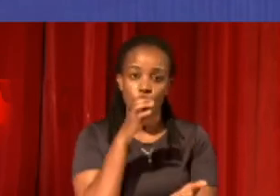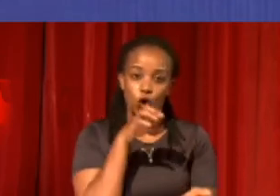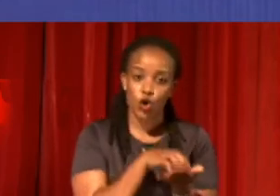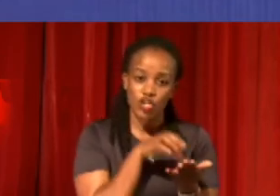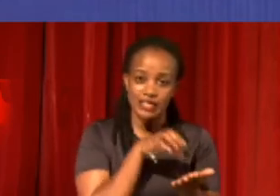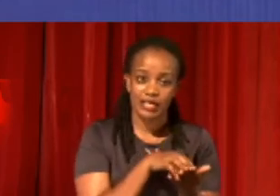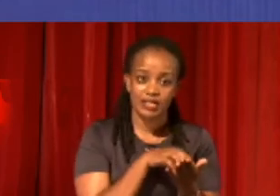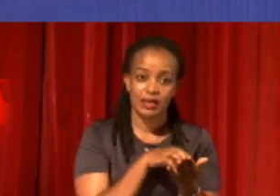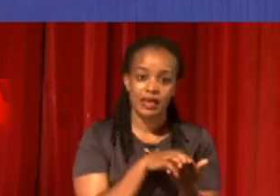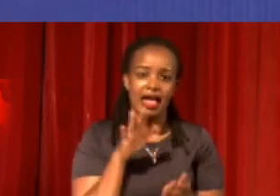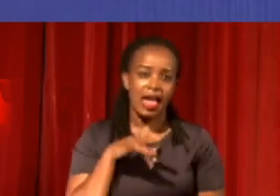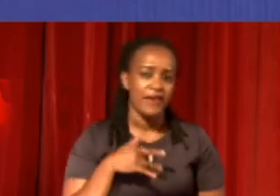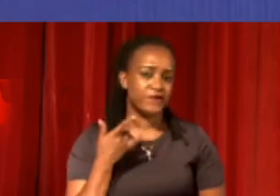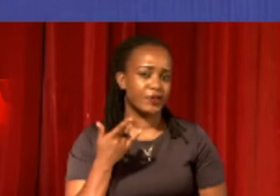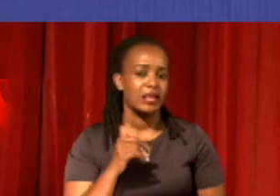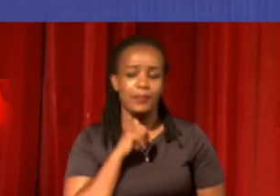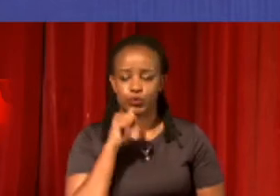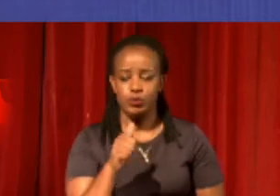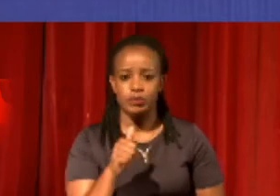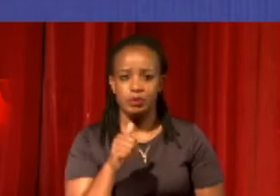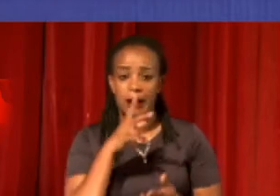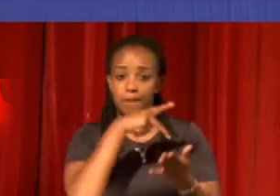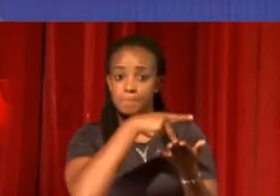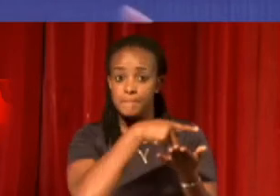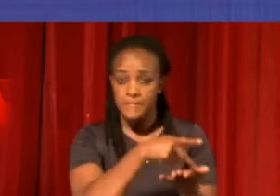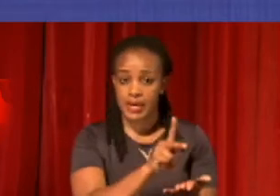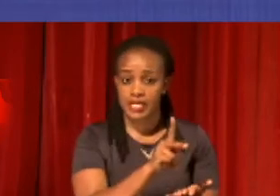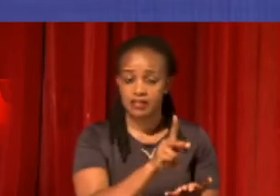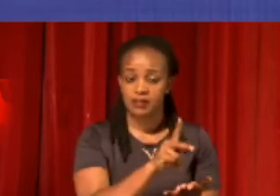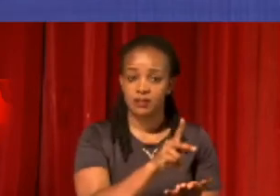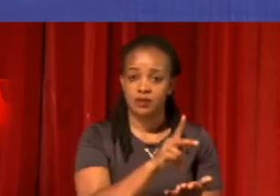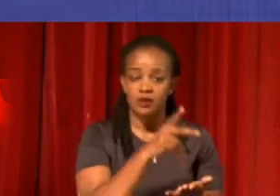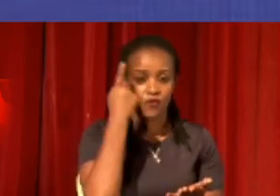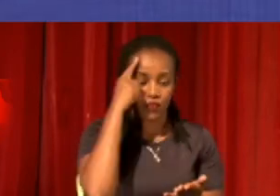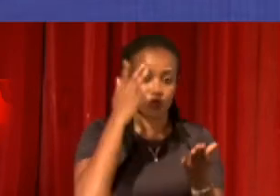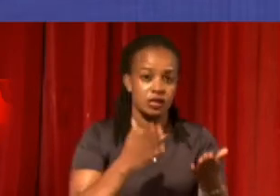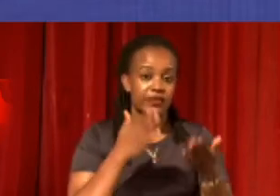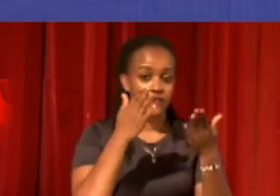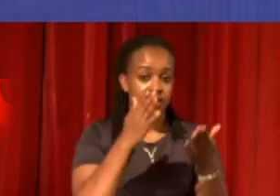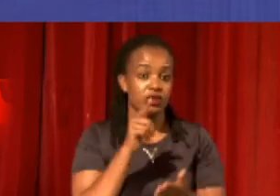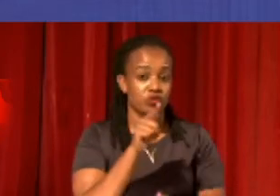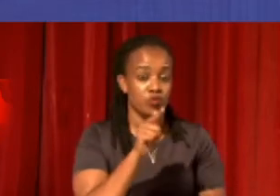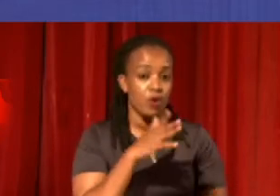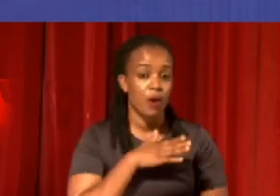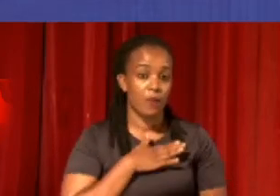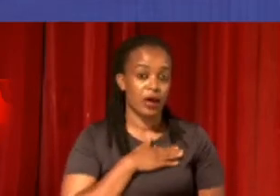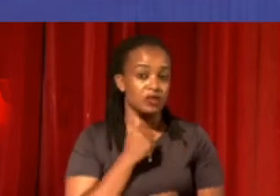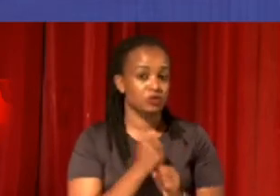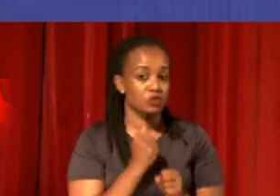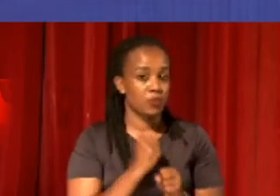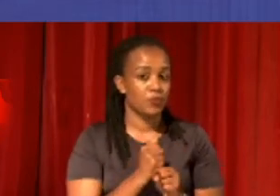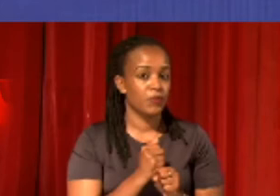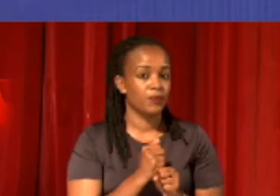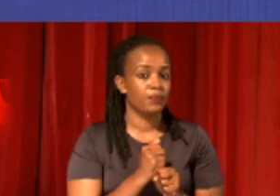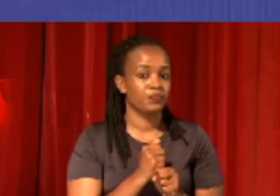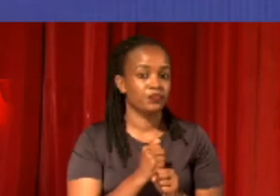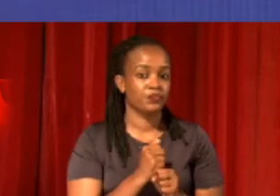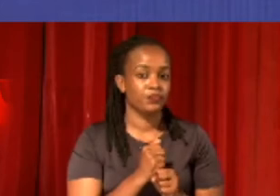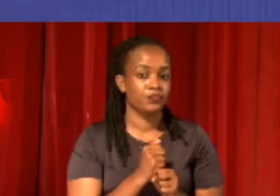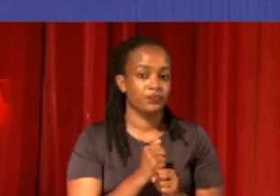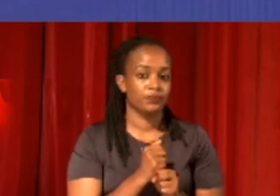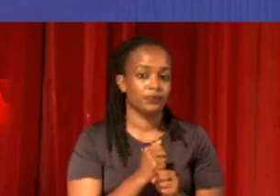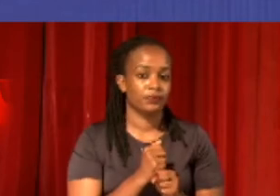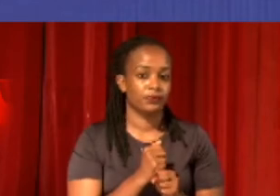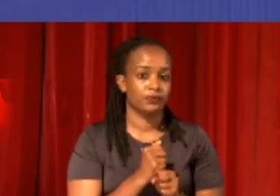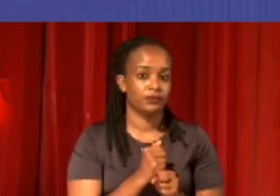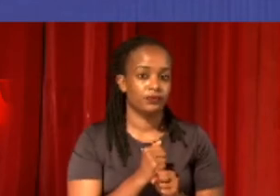I feel like I'm not getting value yeah. for assigning you that mm. role. Mm. You see, if you are to do the same thing with an auctioneer and the auctioneer